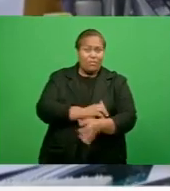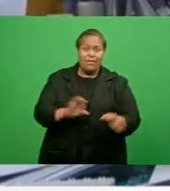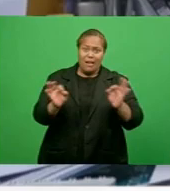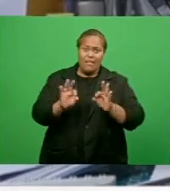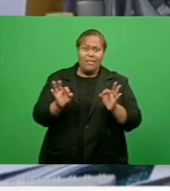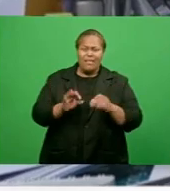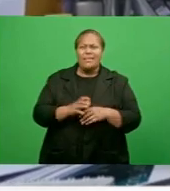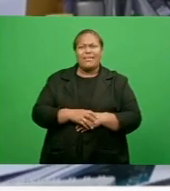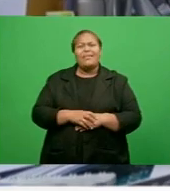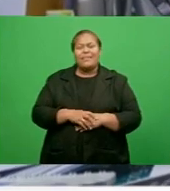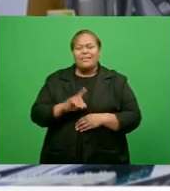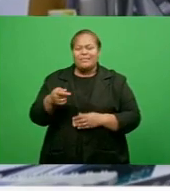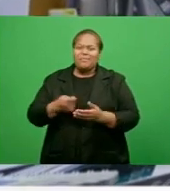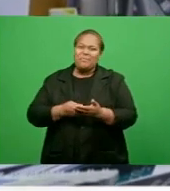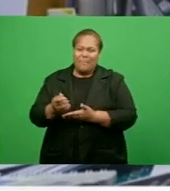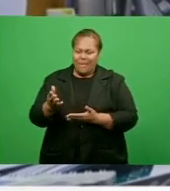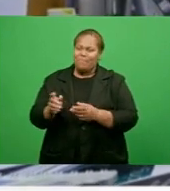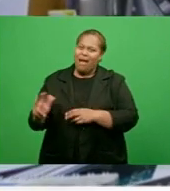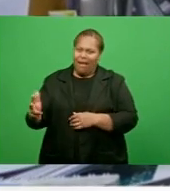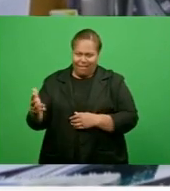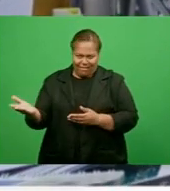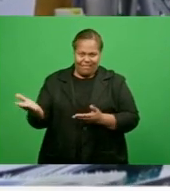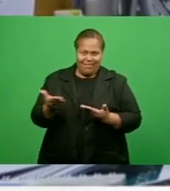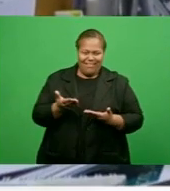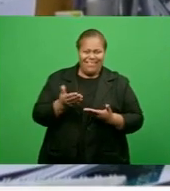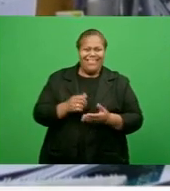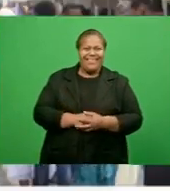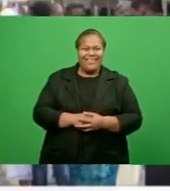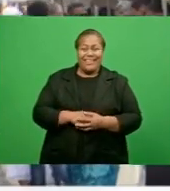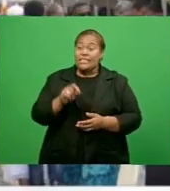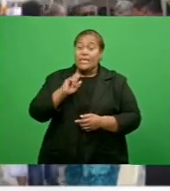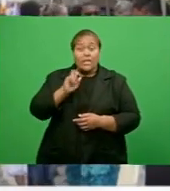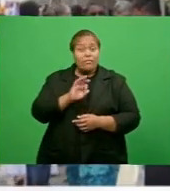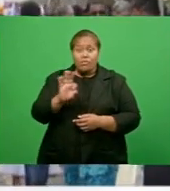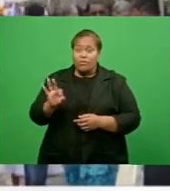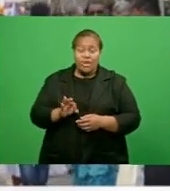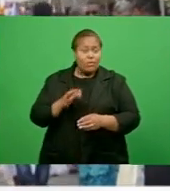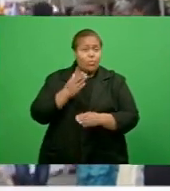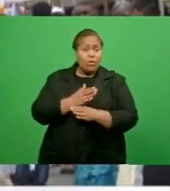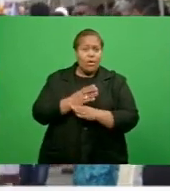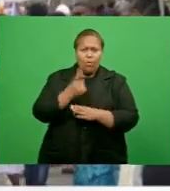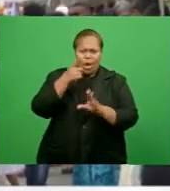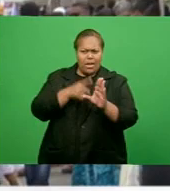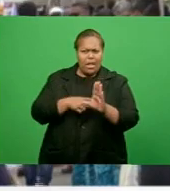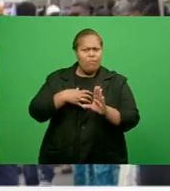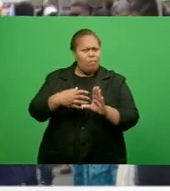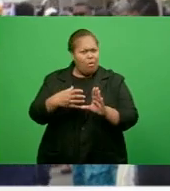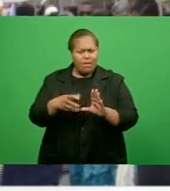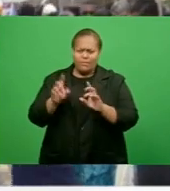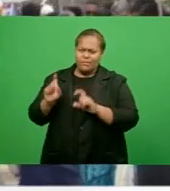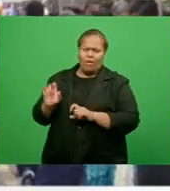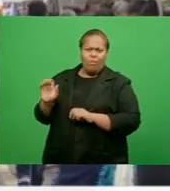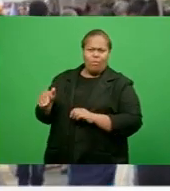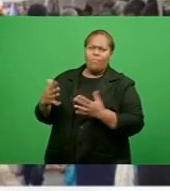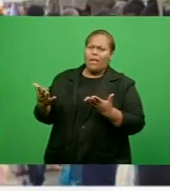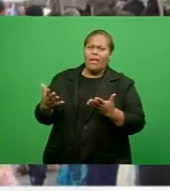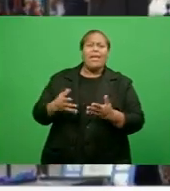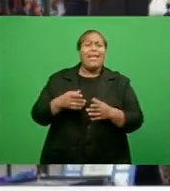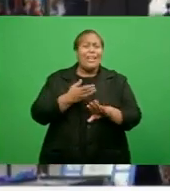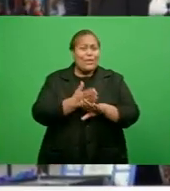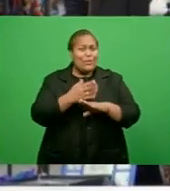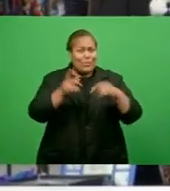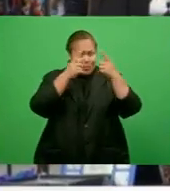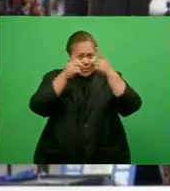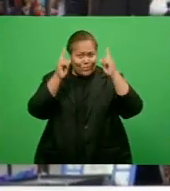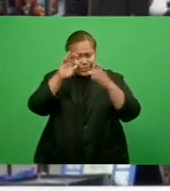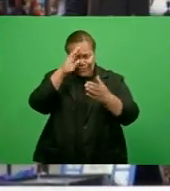sector, those who've been unemployed for a year or more, and new graduates. Employers will still have to top up the remainder of the